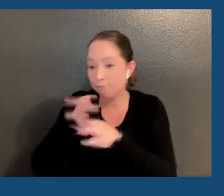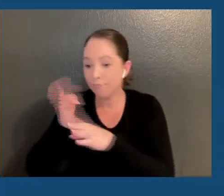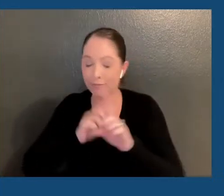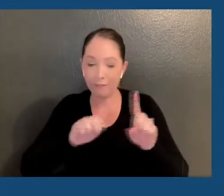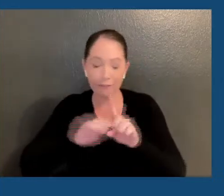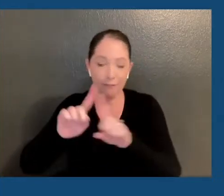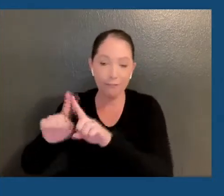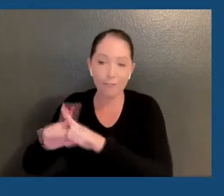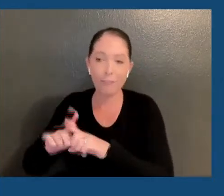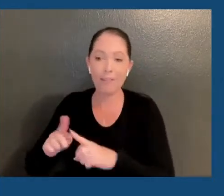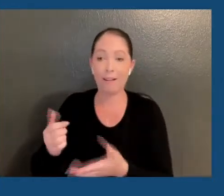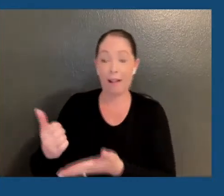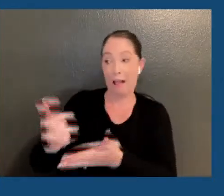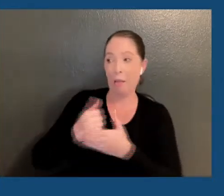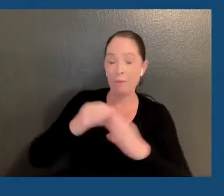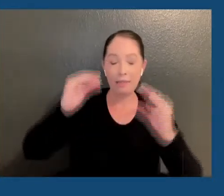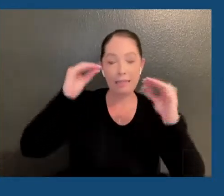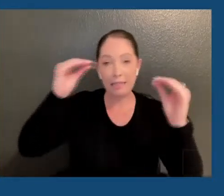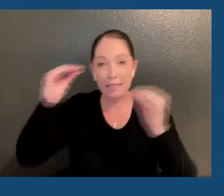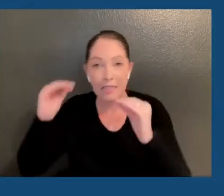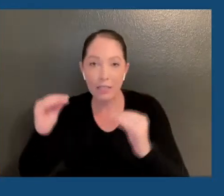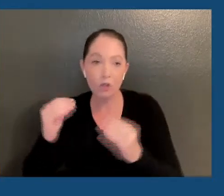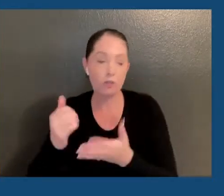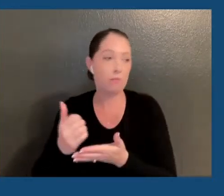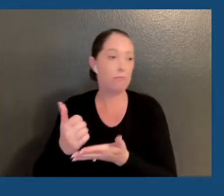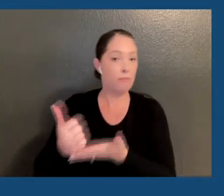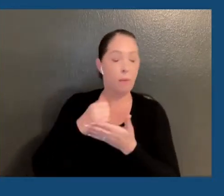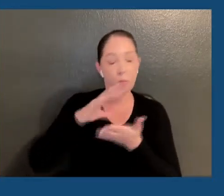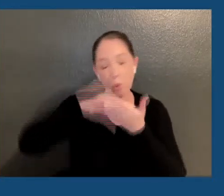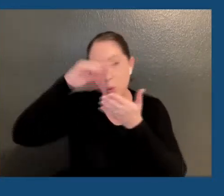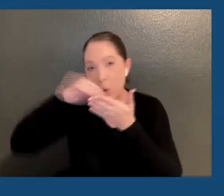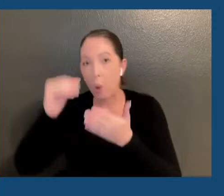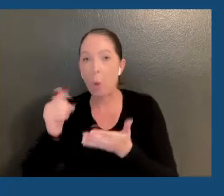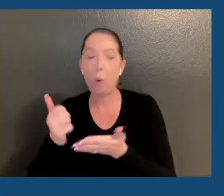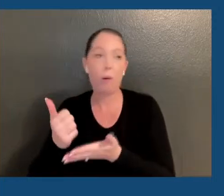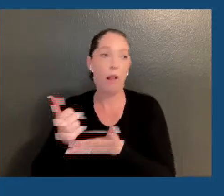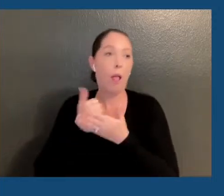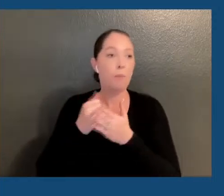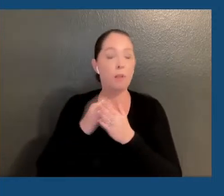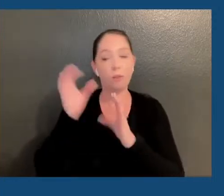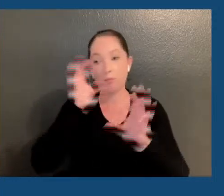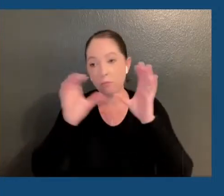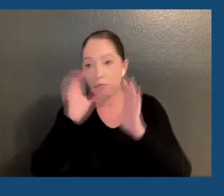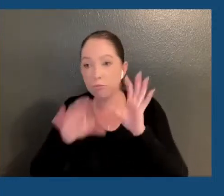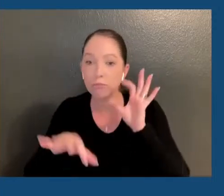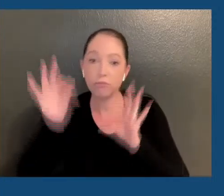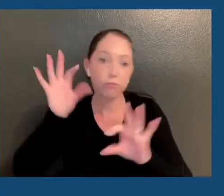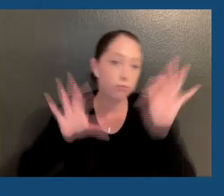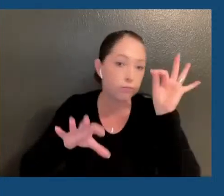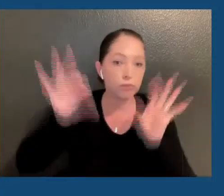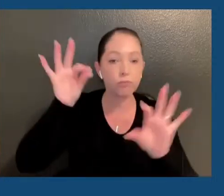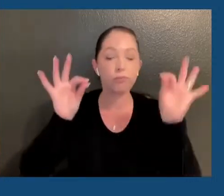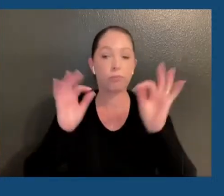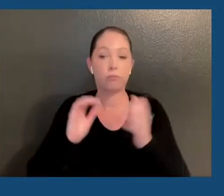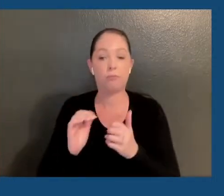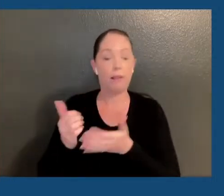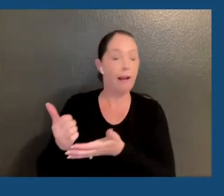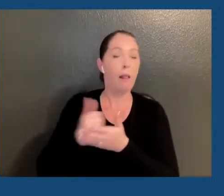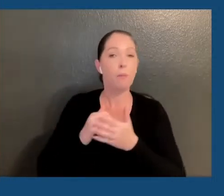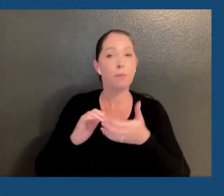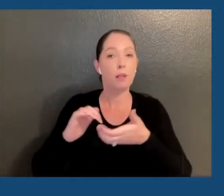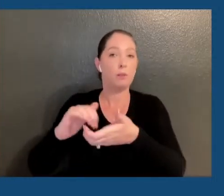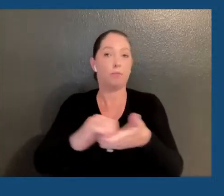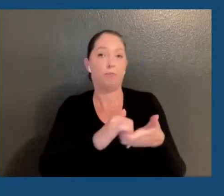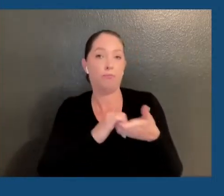us learn, helps us discover, and helps us come together. As Governor Hochul emphasizes, AI for